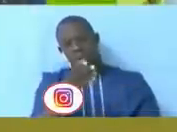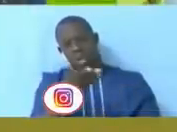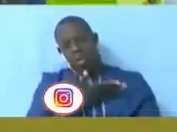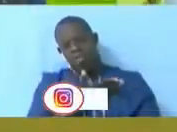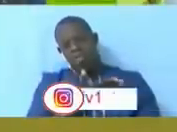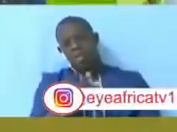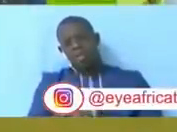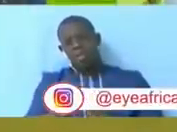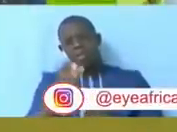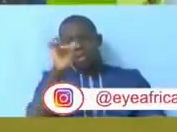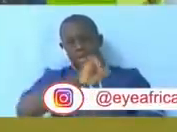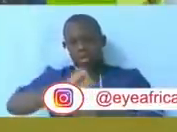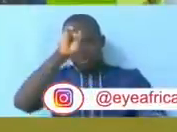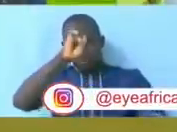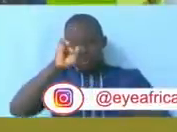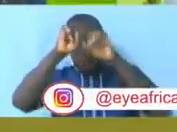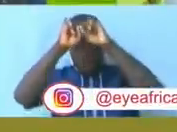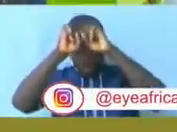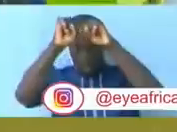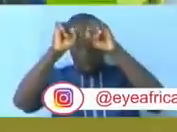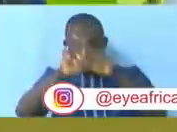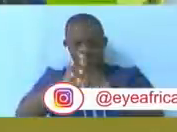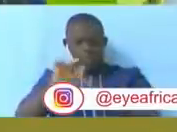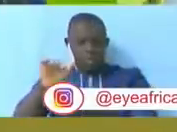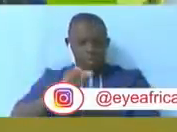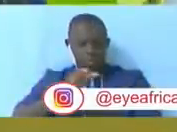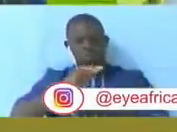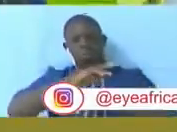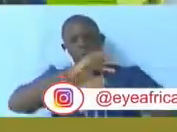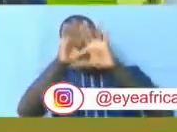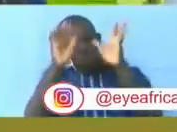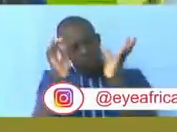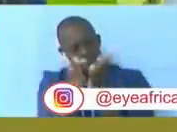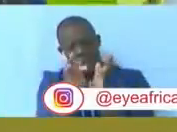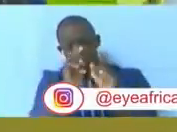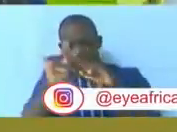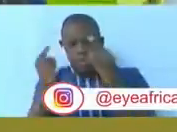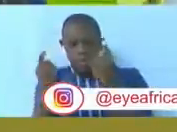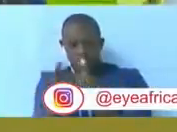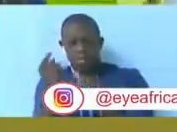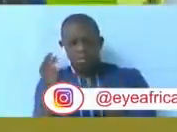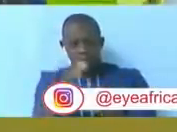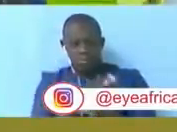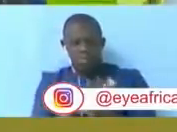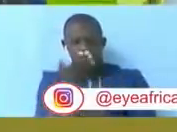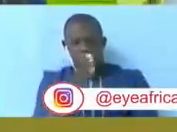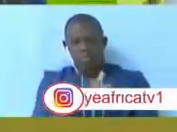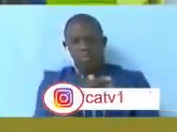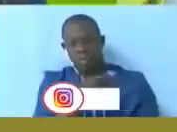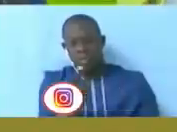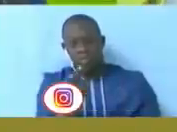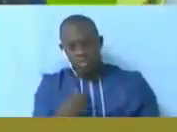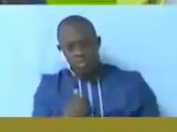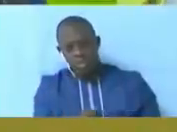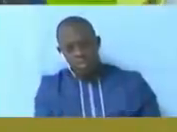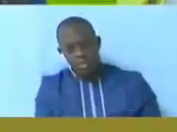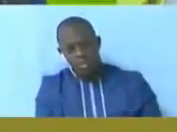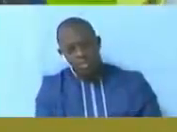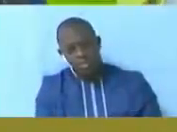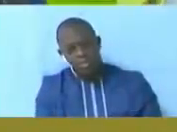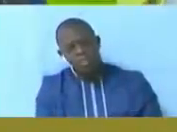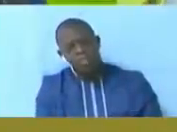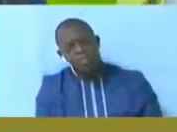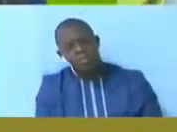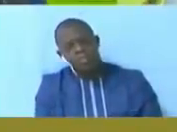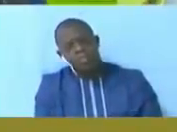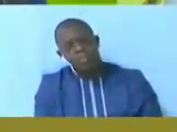the authorities, senior authorities must have recovered all these positions. Njikita wat wala nu ile fanan ile fanan ena ile ile nyaton gol nyinga sikeno yo fengu soto fengol ni